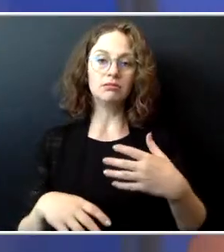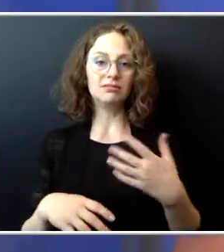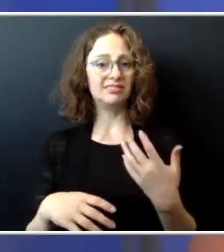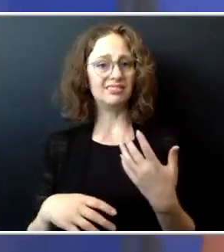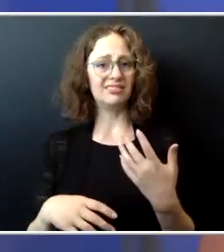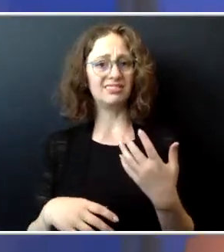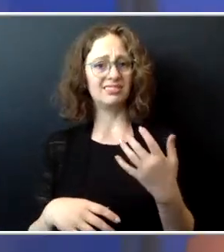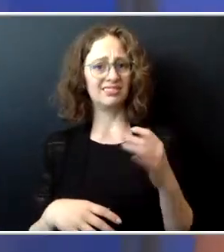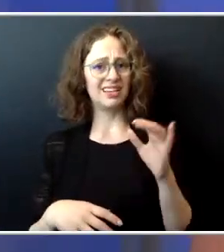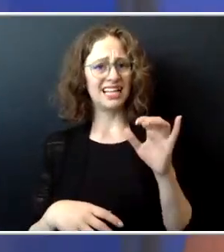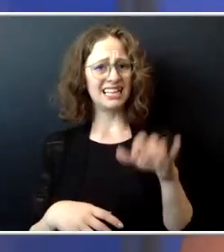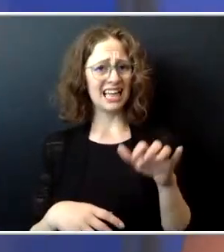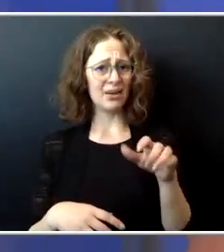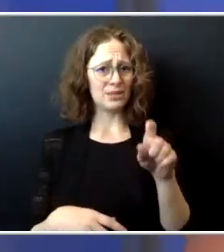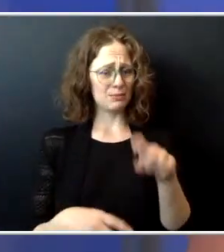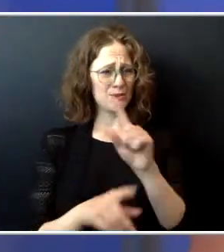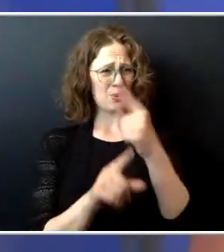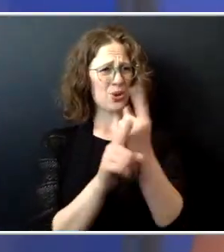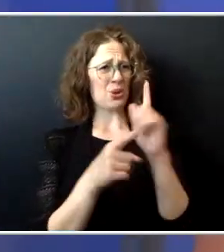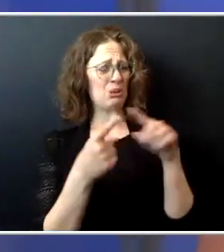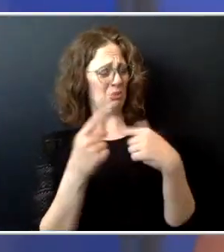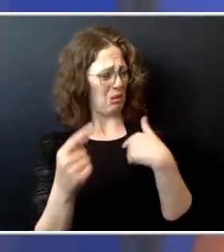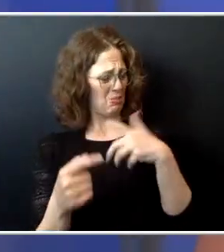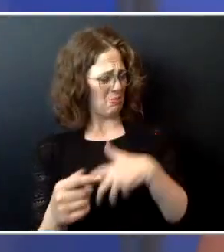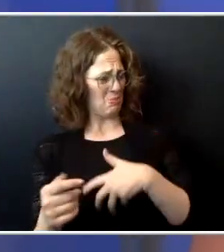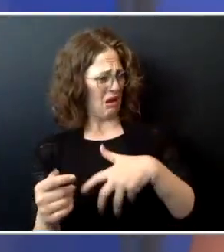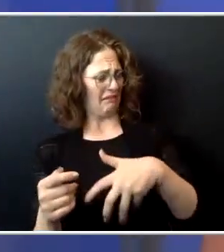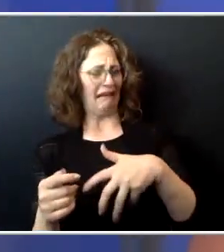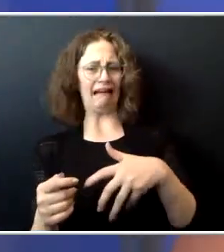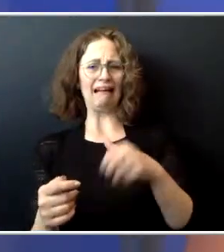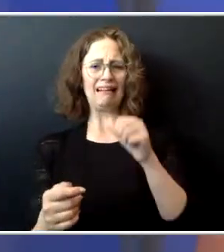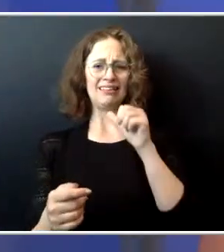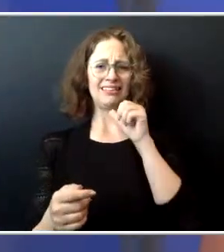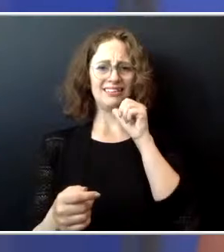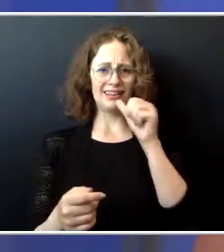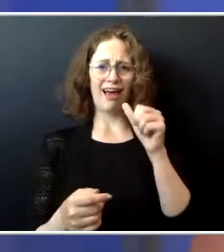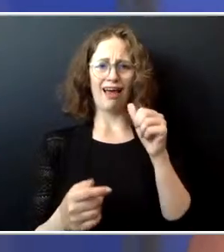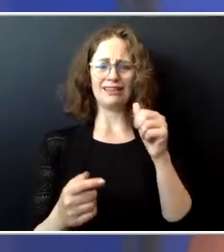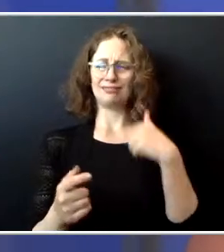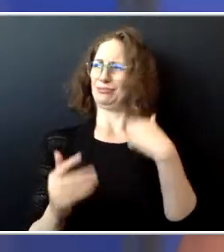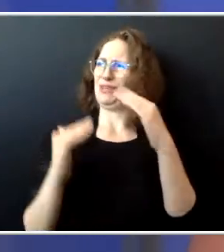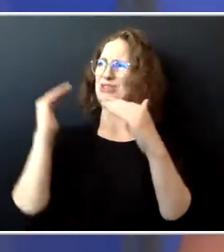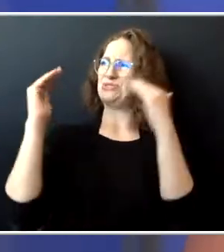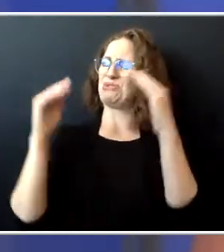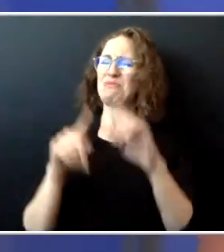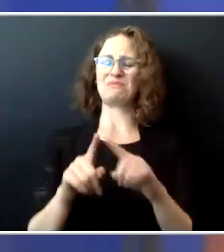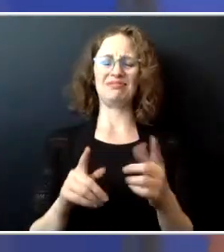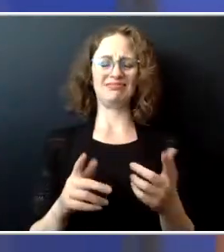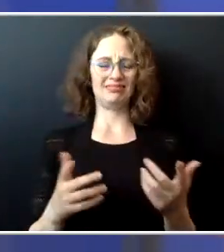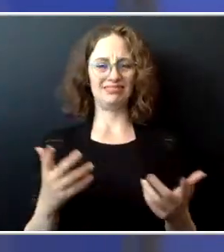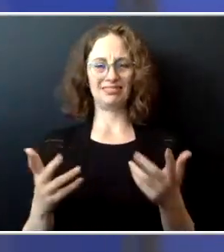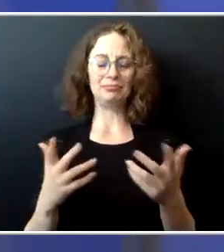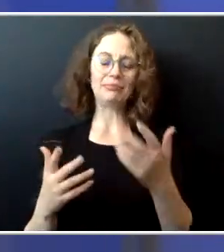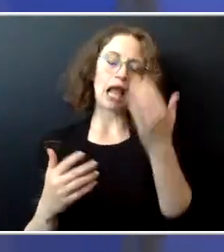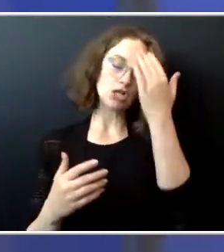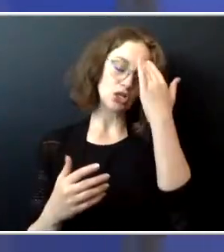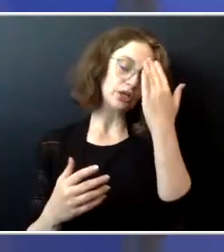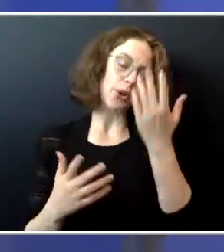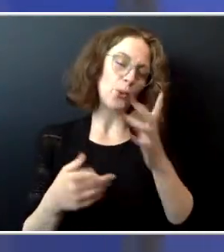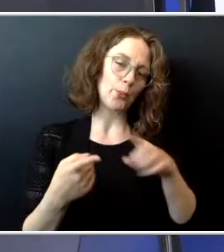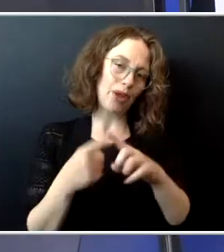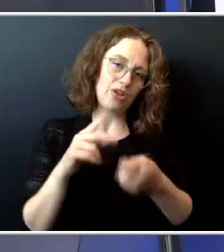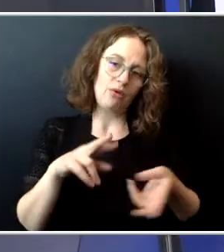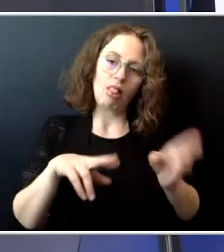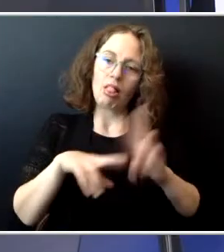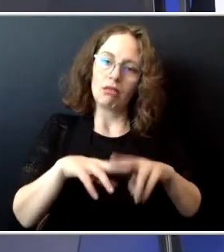when I'm pregnant, not as an adult. But I'm also gaining weight, so I know that body stretches and it gets those red marks. Yeah, but